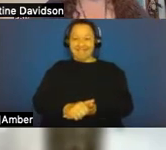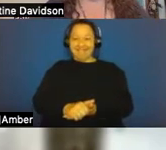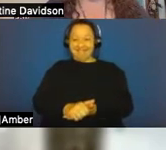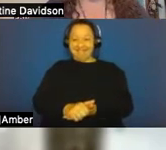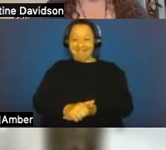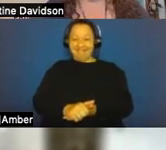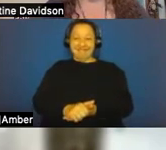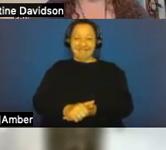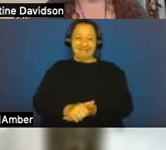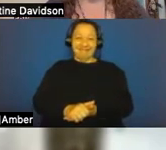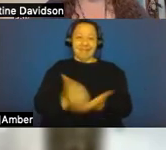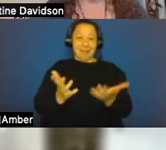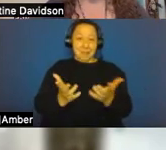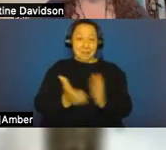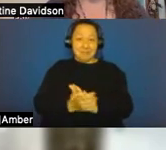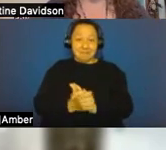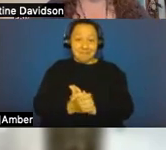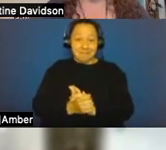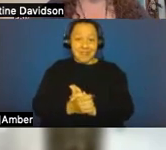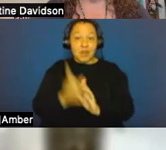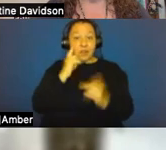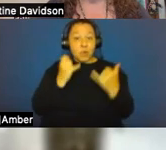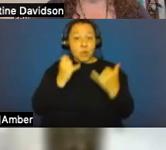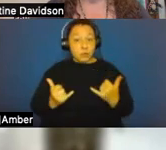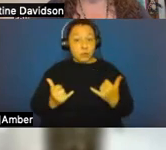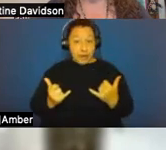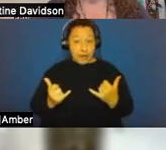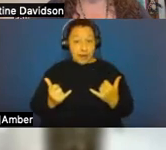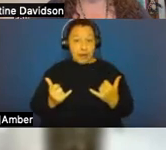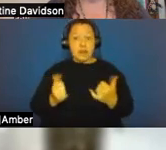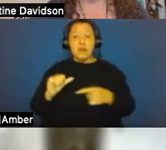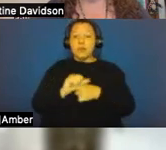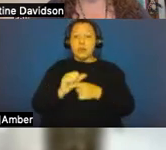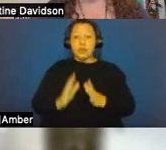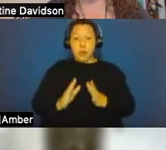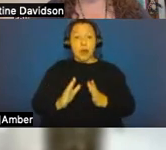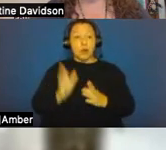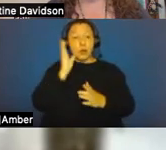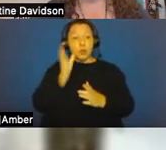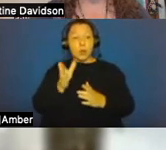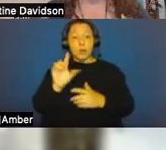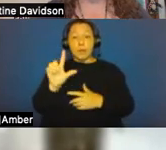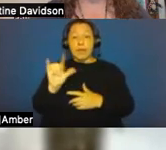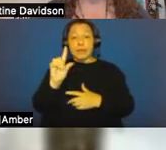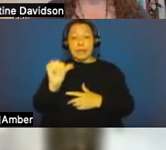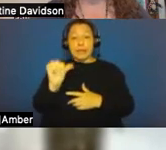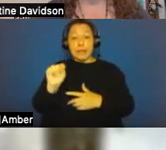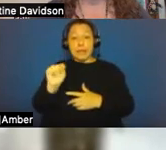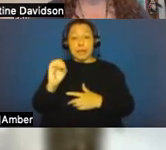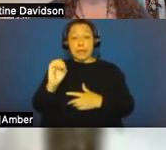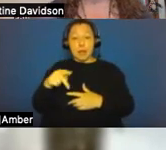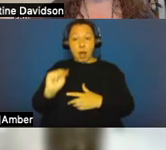So for today, the trainers are going to be Linda Thompson, myself, I'm